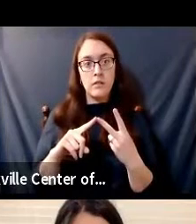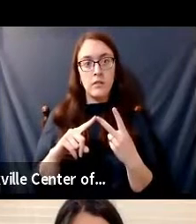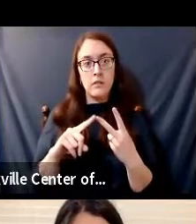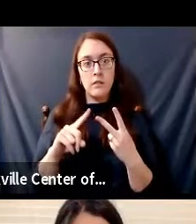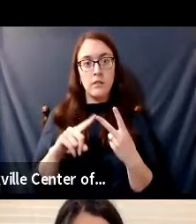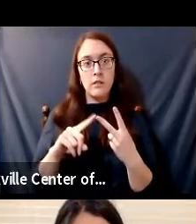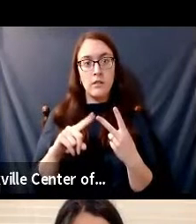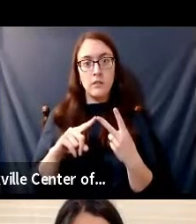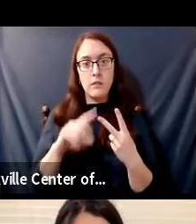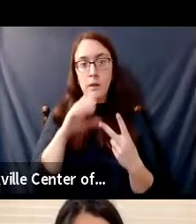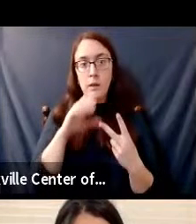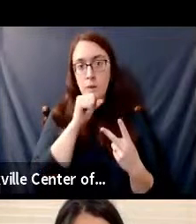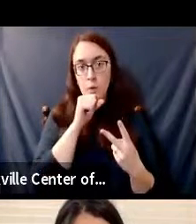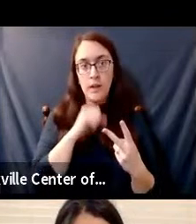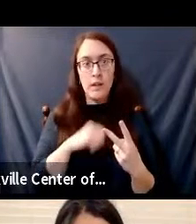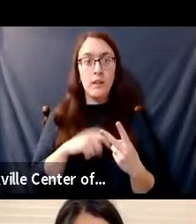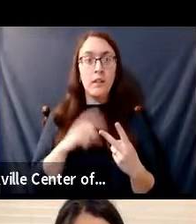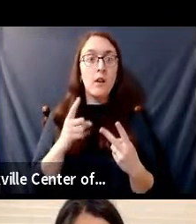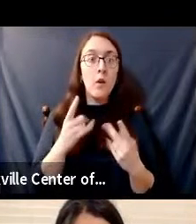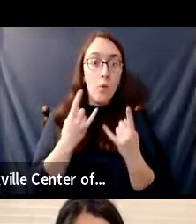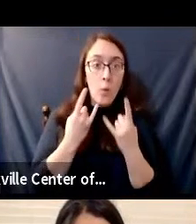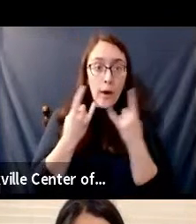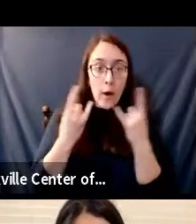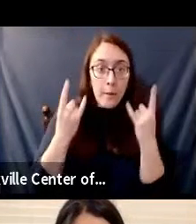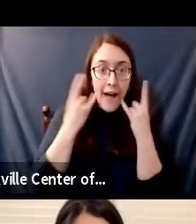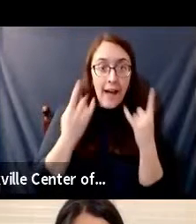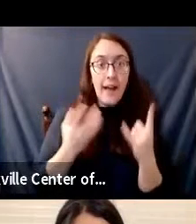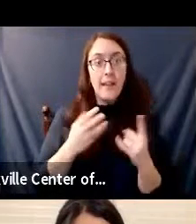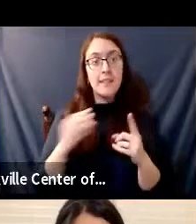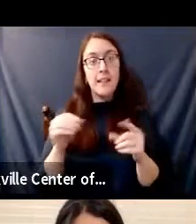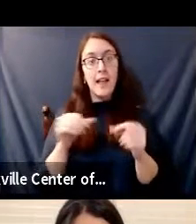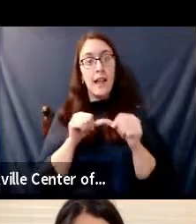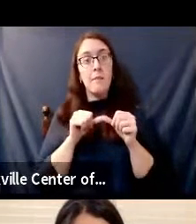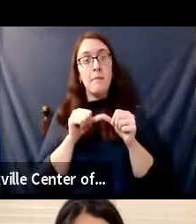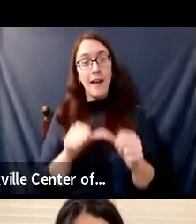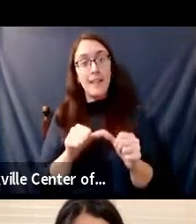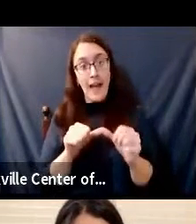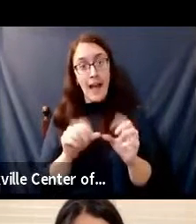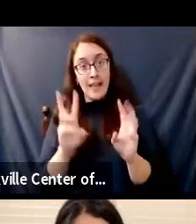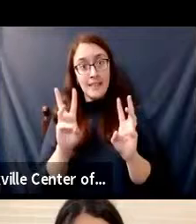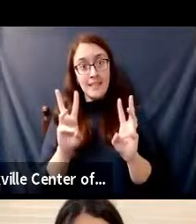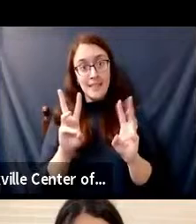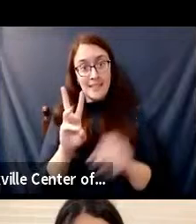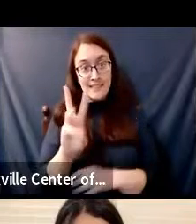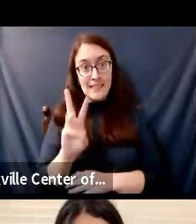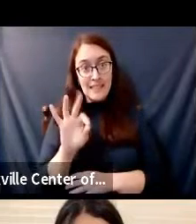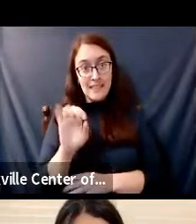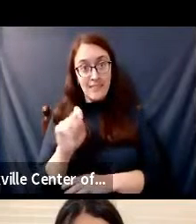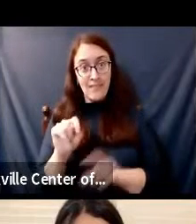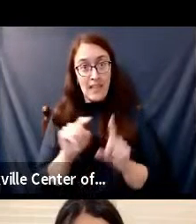you're muted. Essentially, wear mask and maintain 6 feet of distance